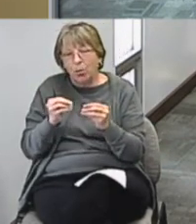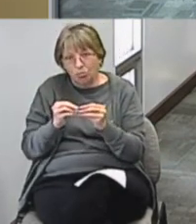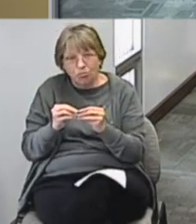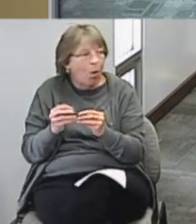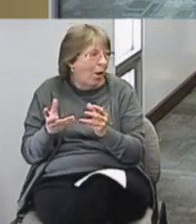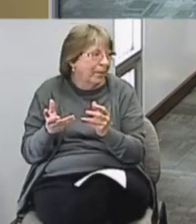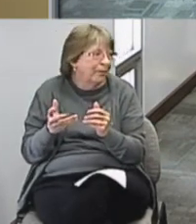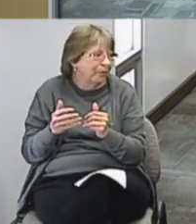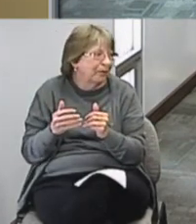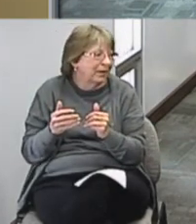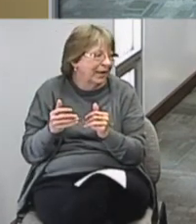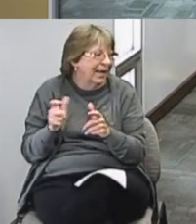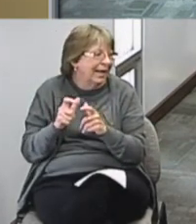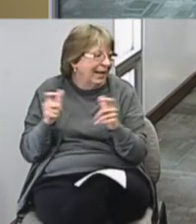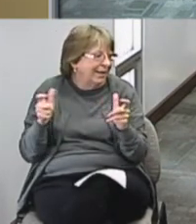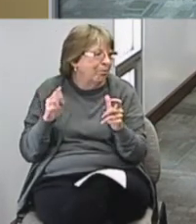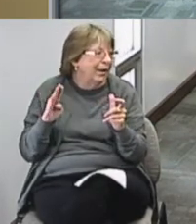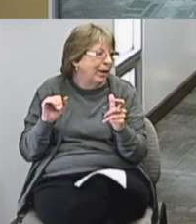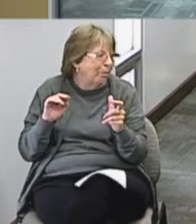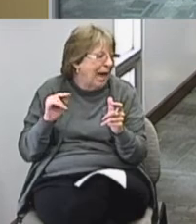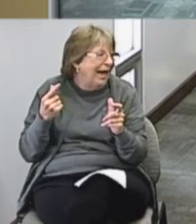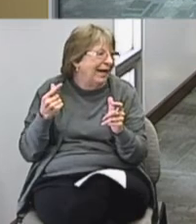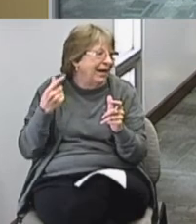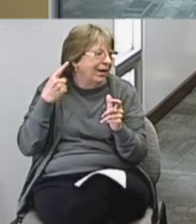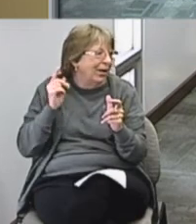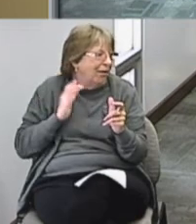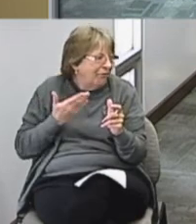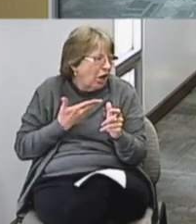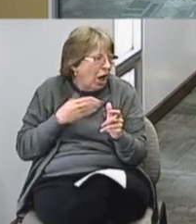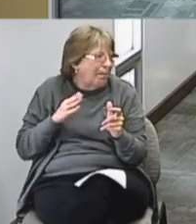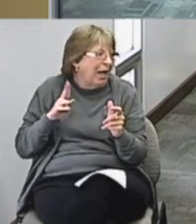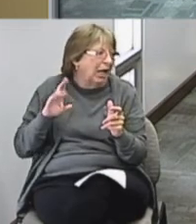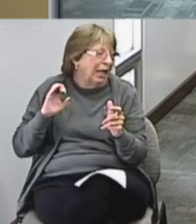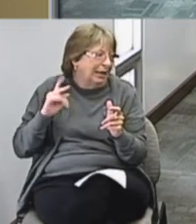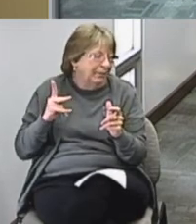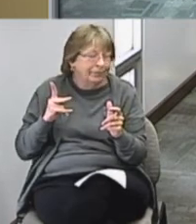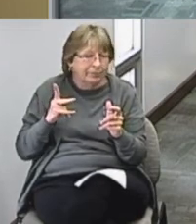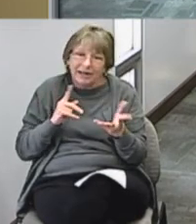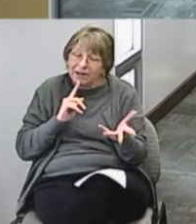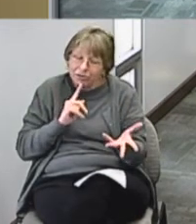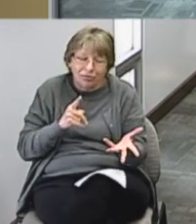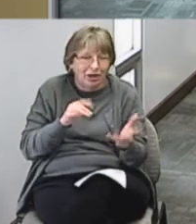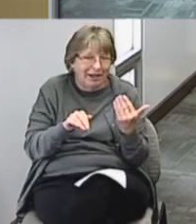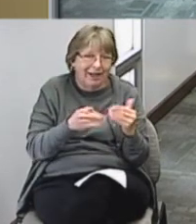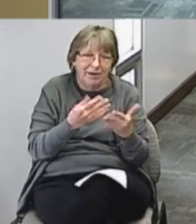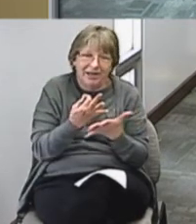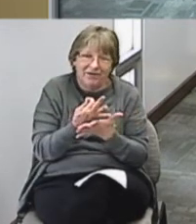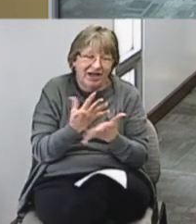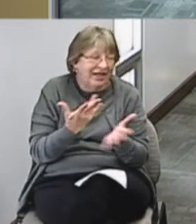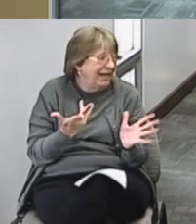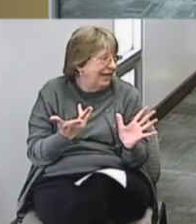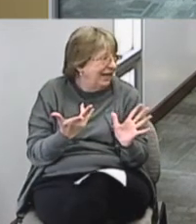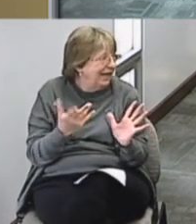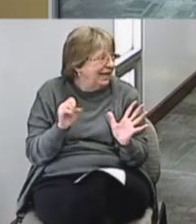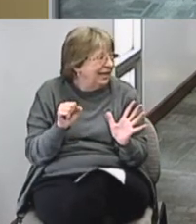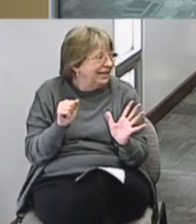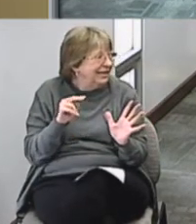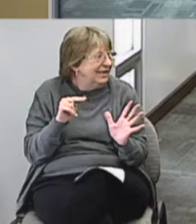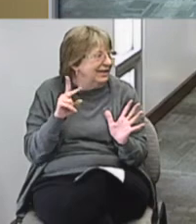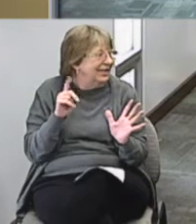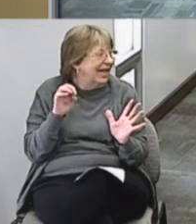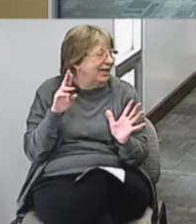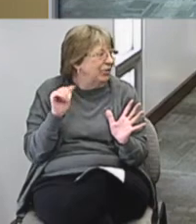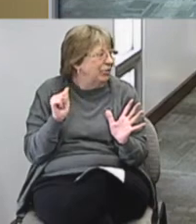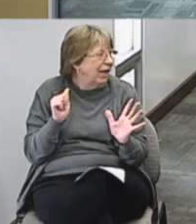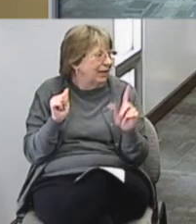it's bigger bang for our buck. And so it is limited. Yeah. Sandra, you want to say something? I know